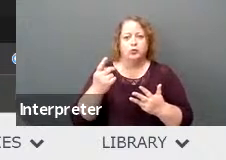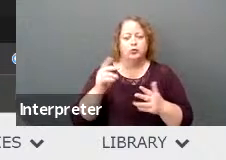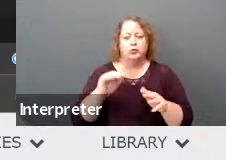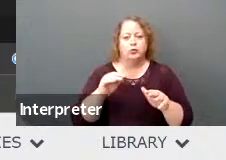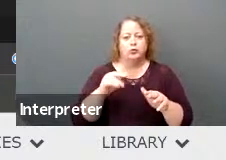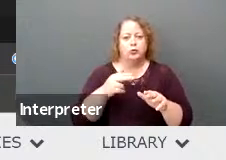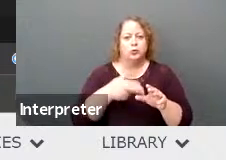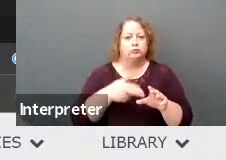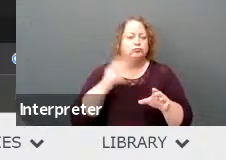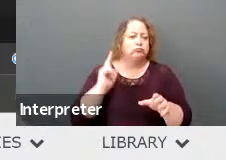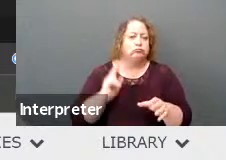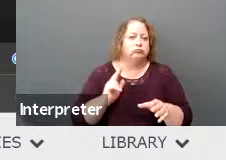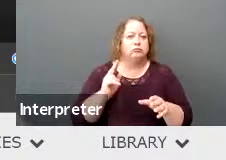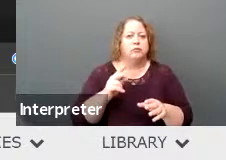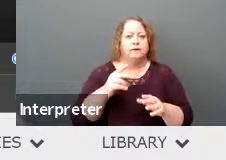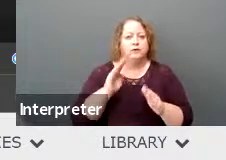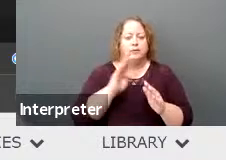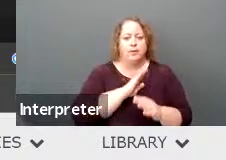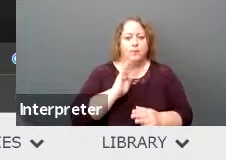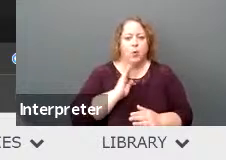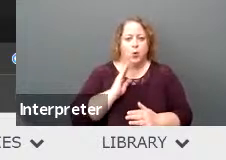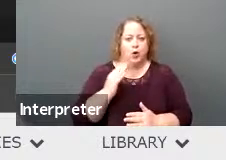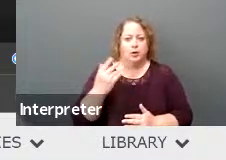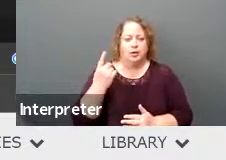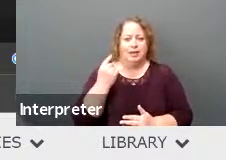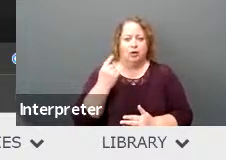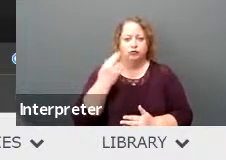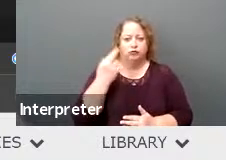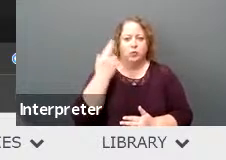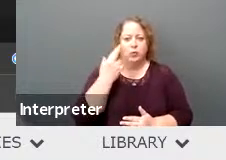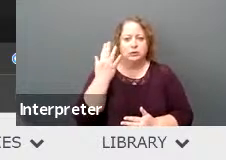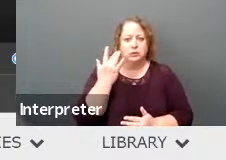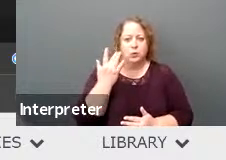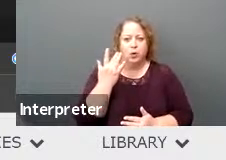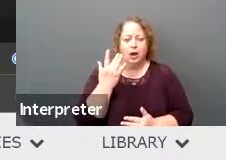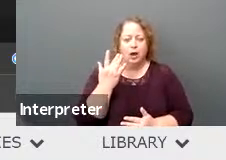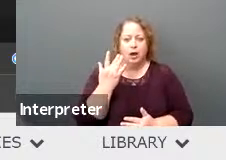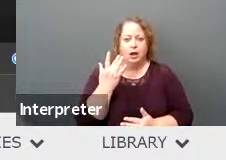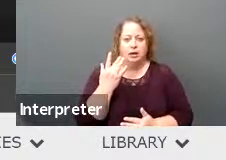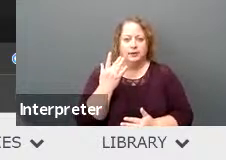late last year. Reason why there was not something done